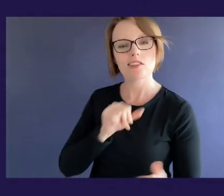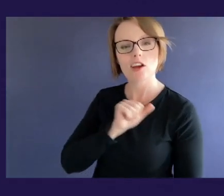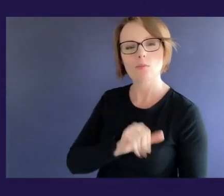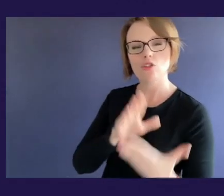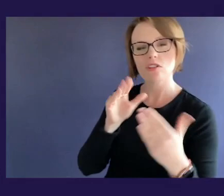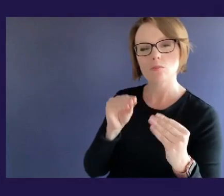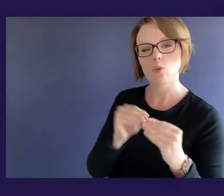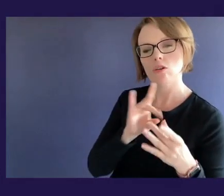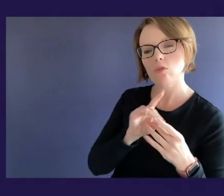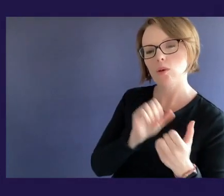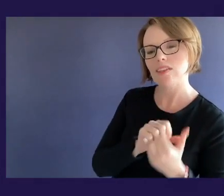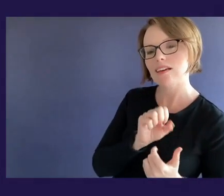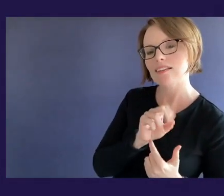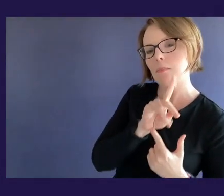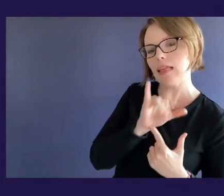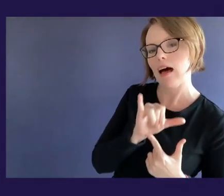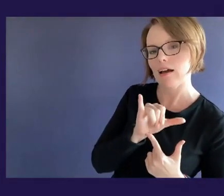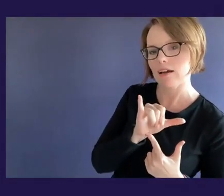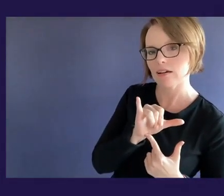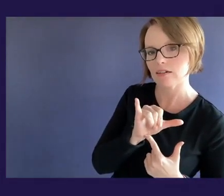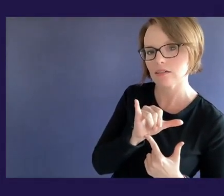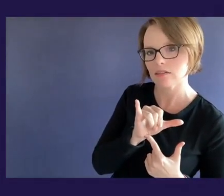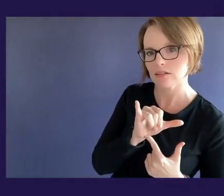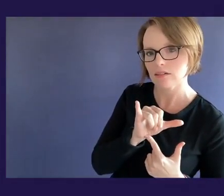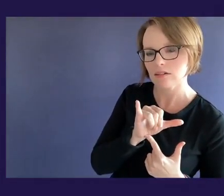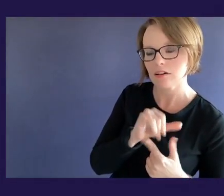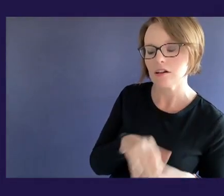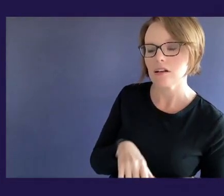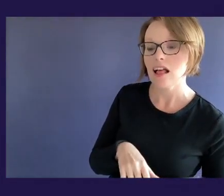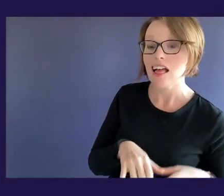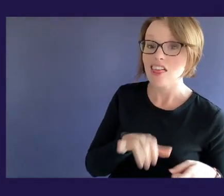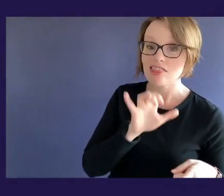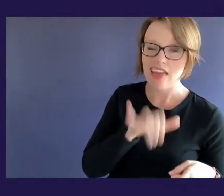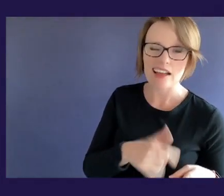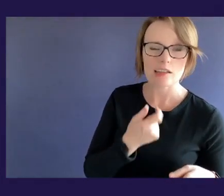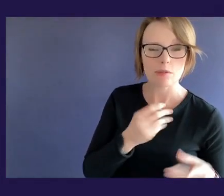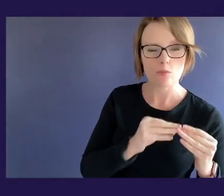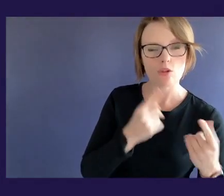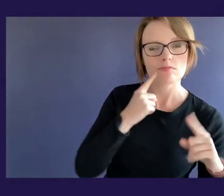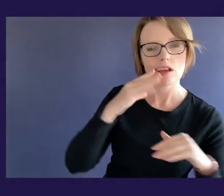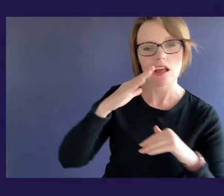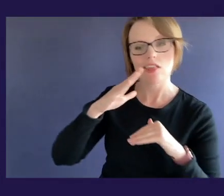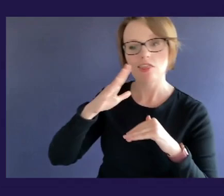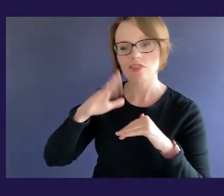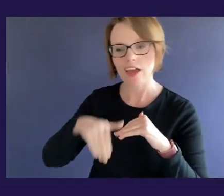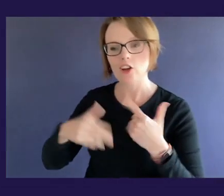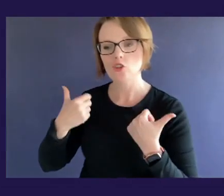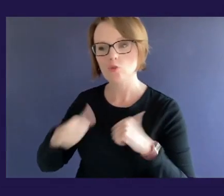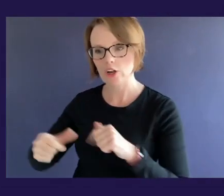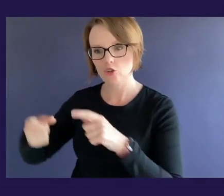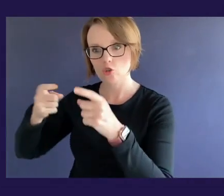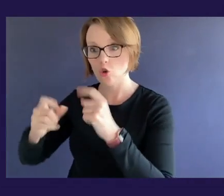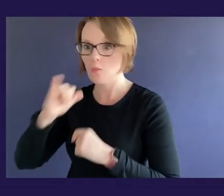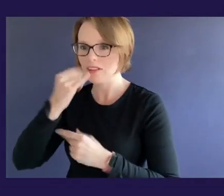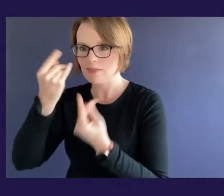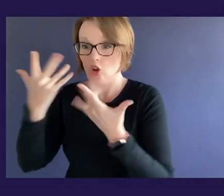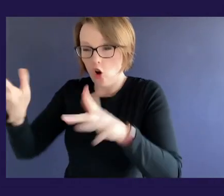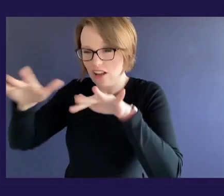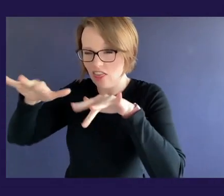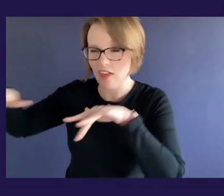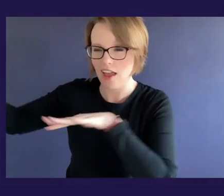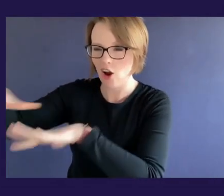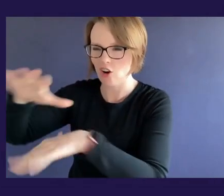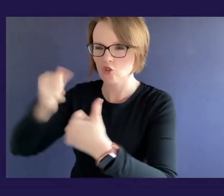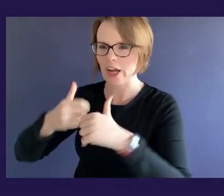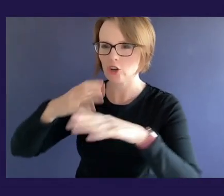disinformation. And this may be more effective than tackling mis or disinformation once it's already emerged, because we know